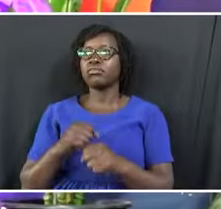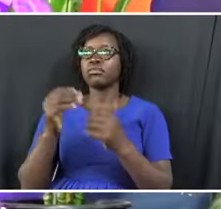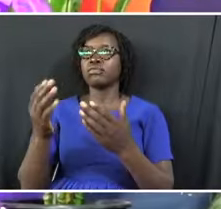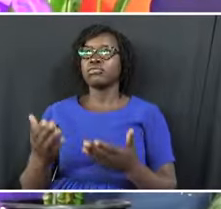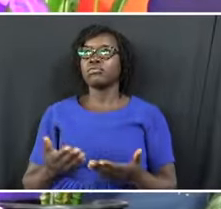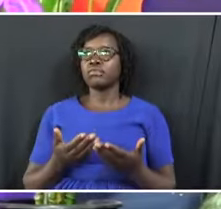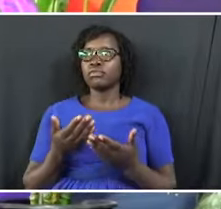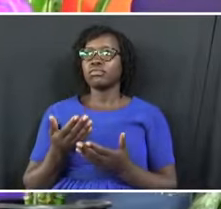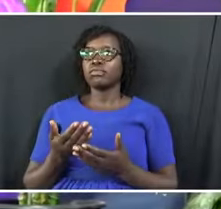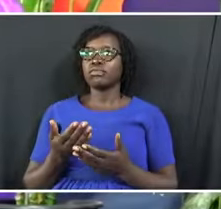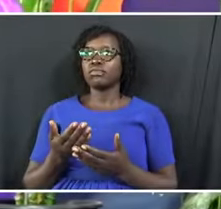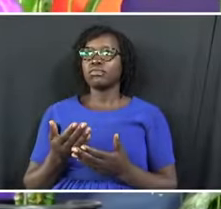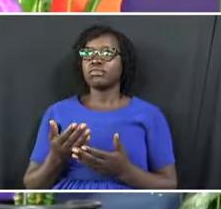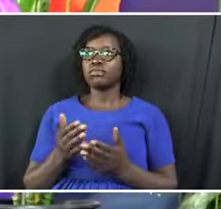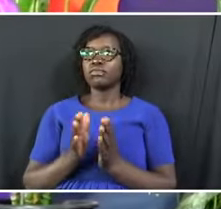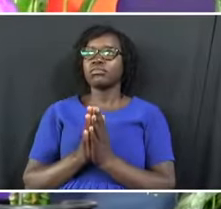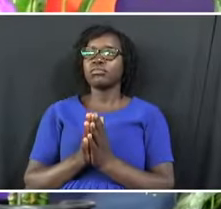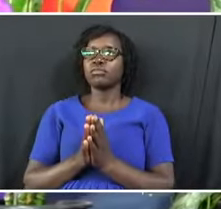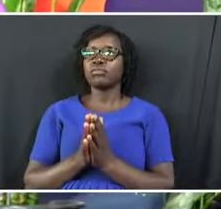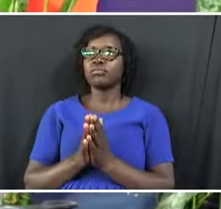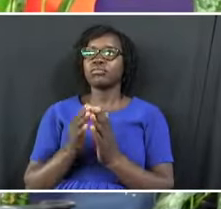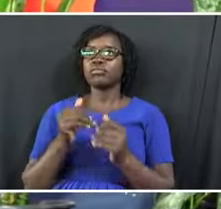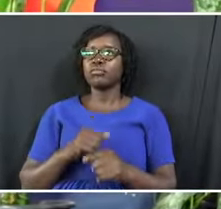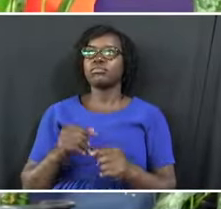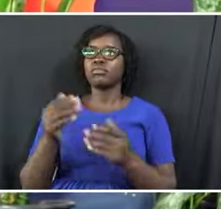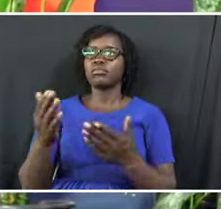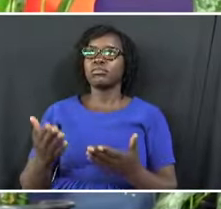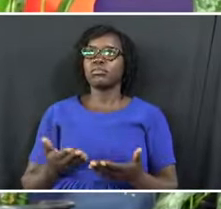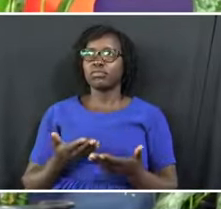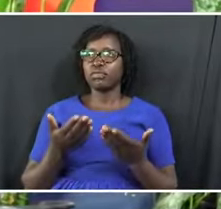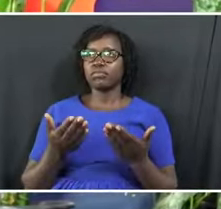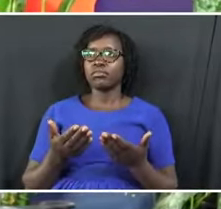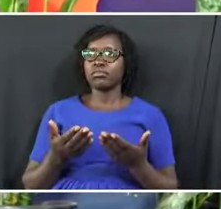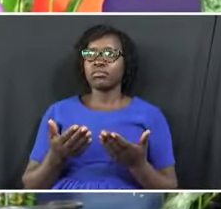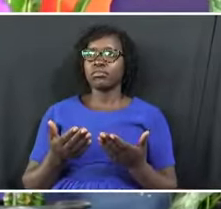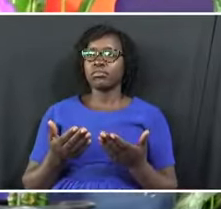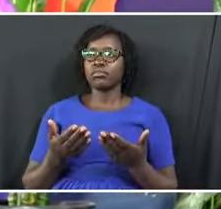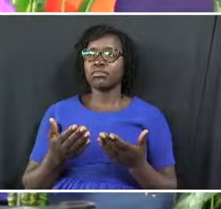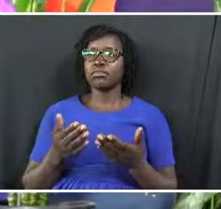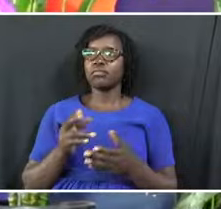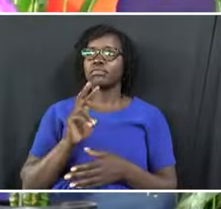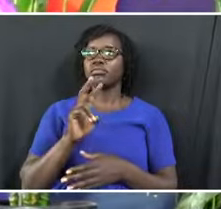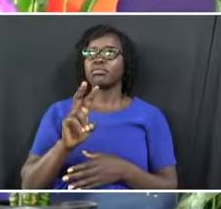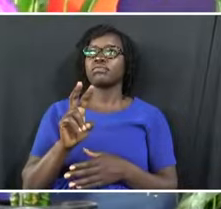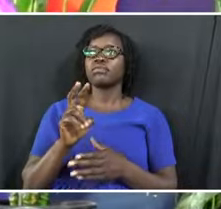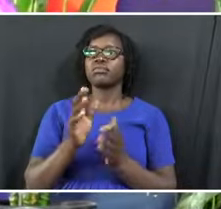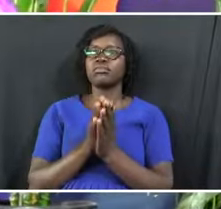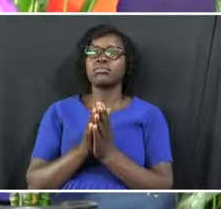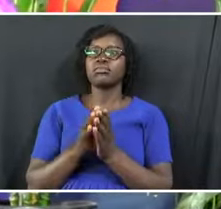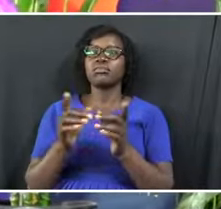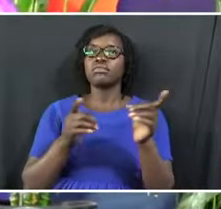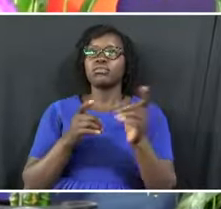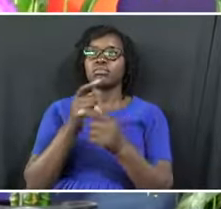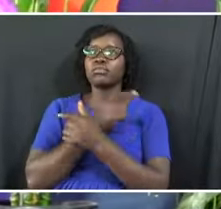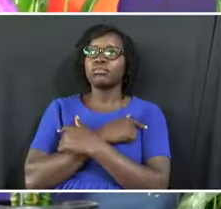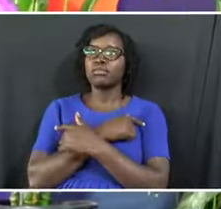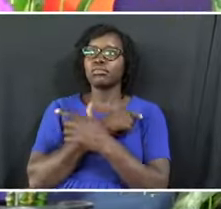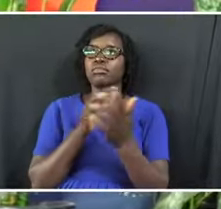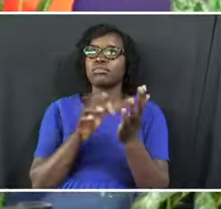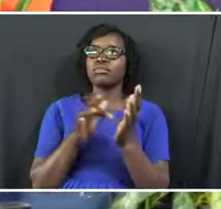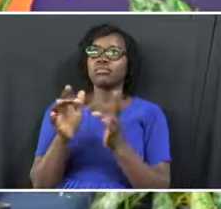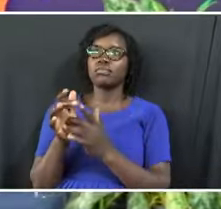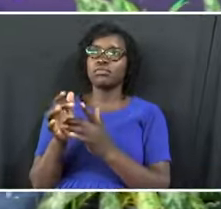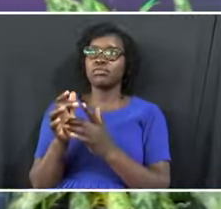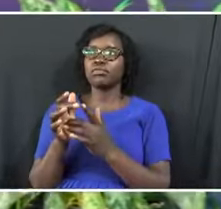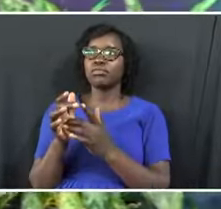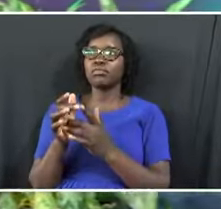back. And because he's able to bring us back, let us look upon the comparing love of Christ Jesus, for